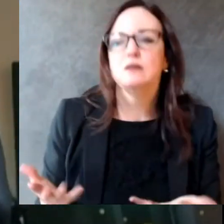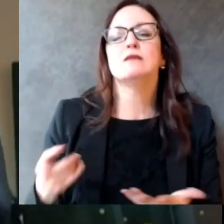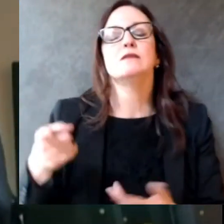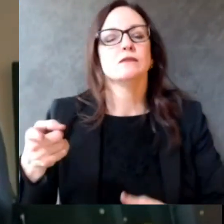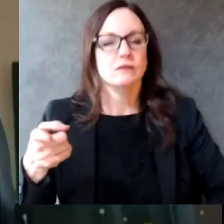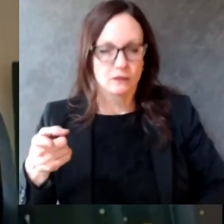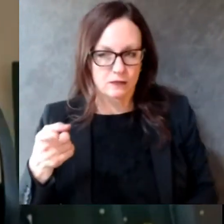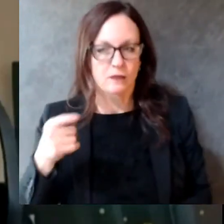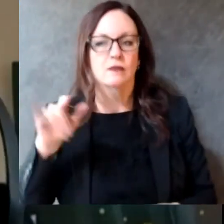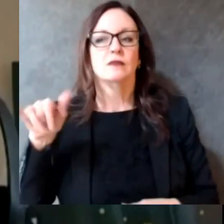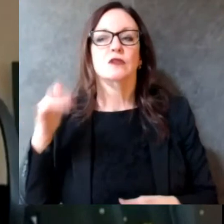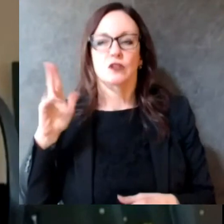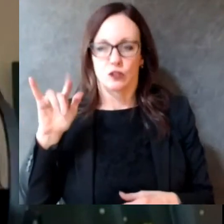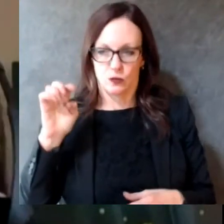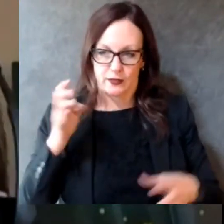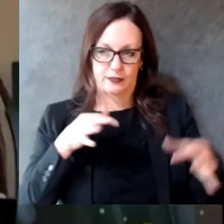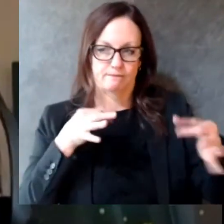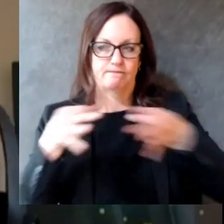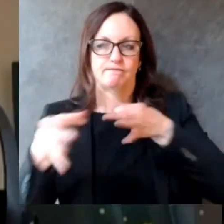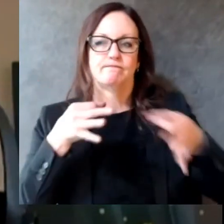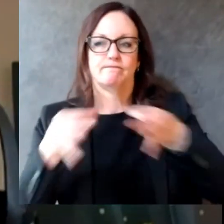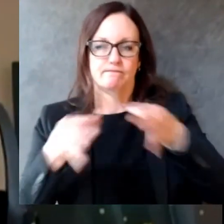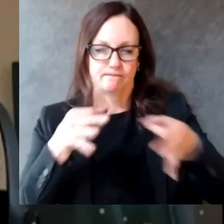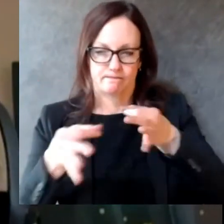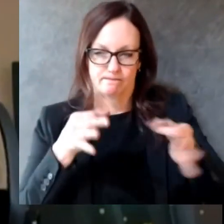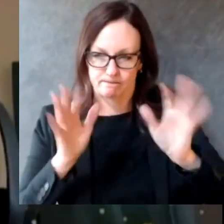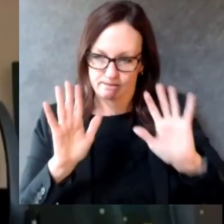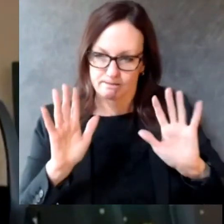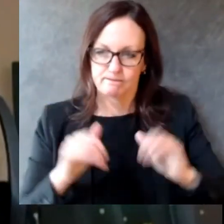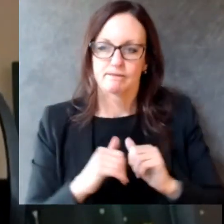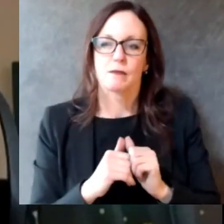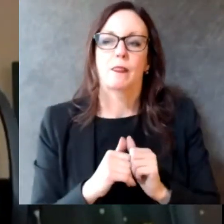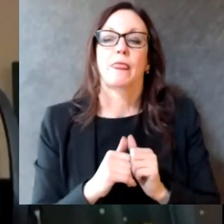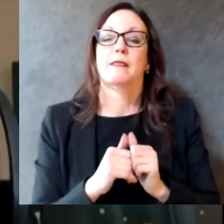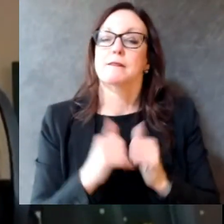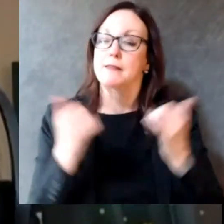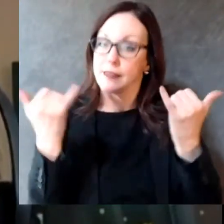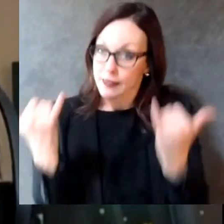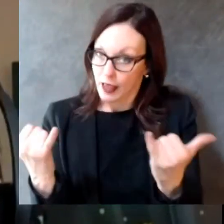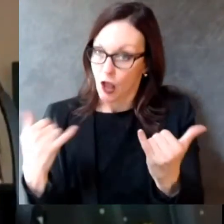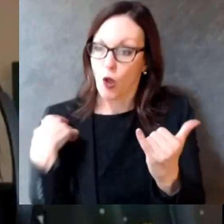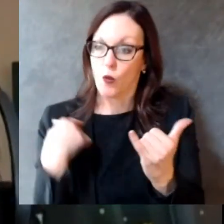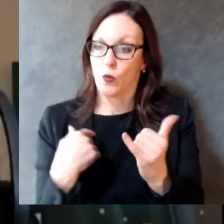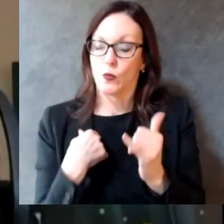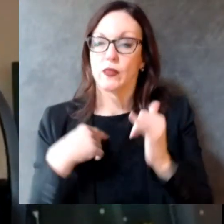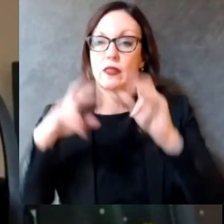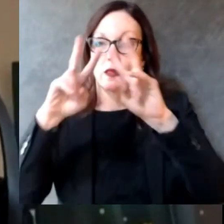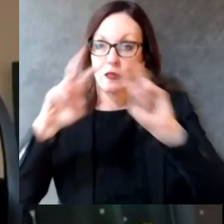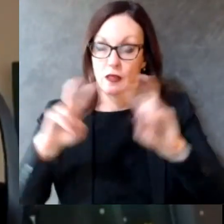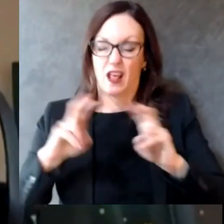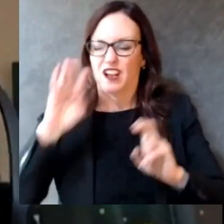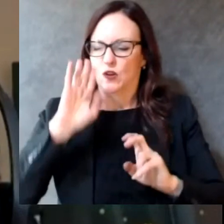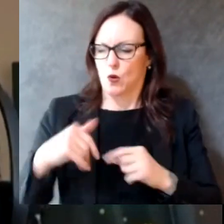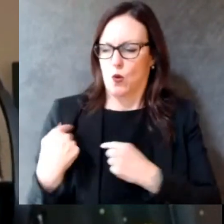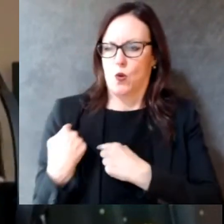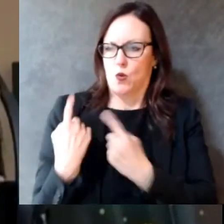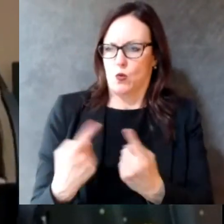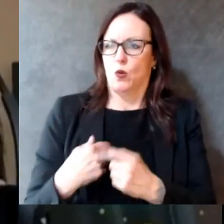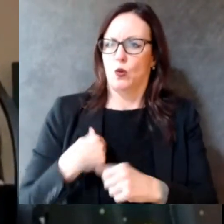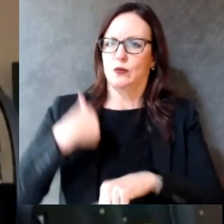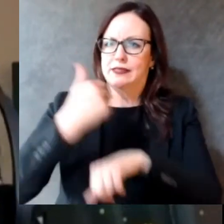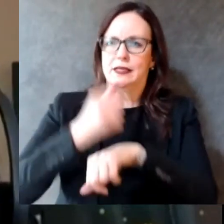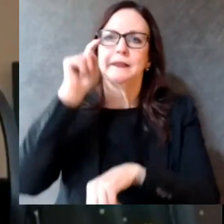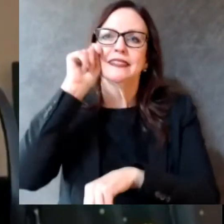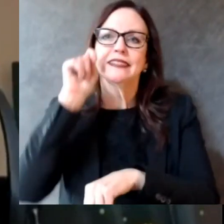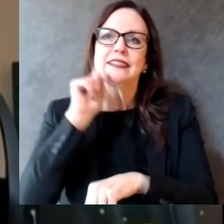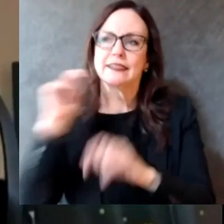until now, we will follow whatever guidance they provide. If they do issue an emergency